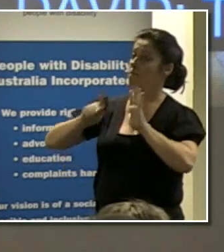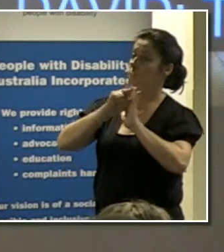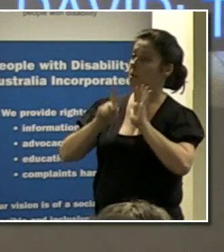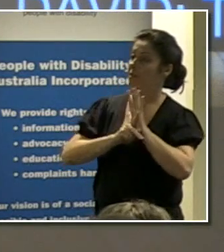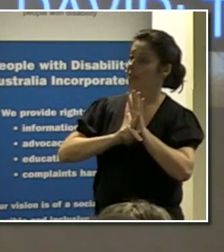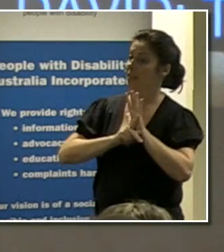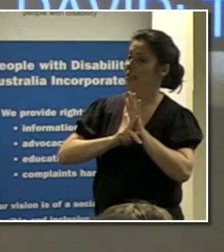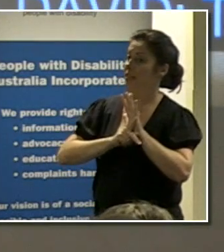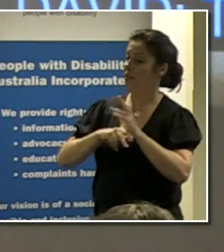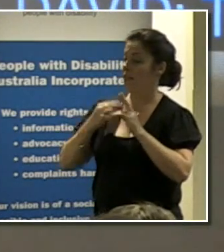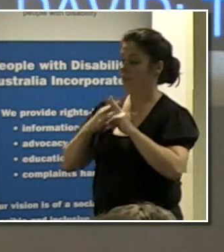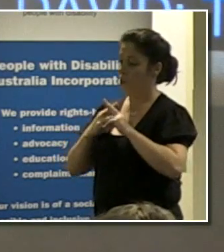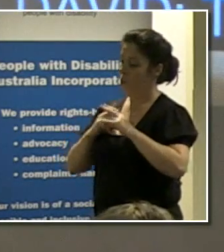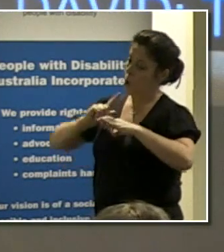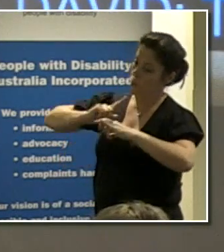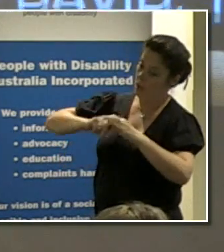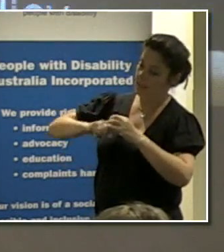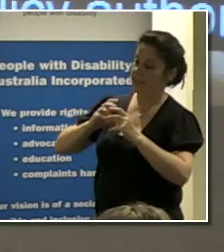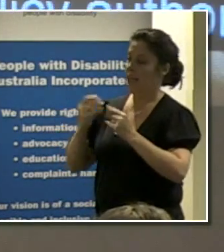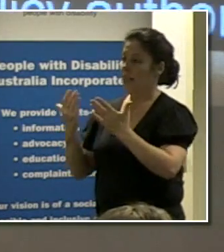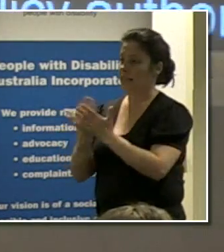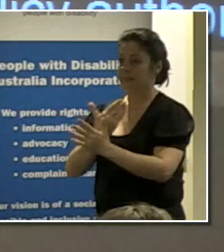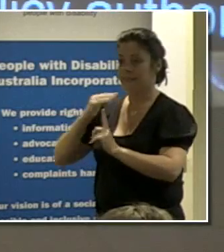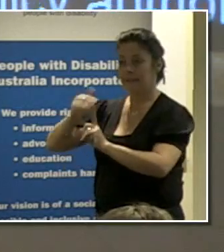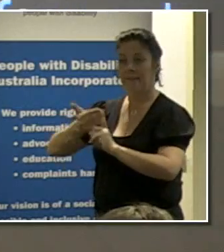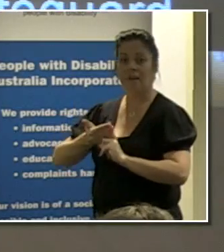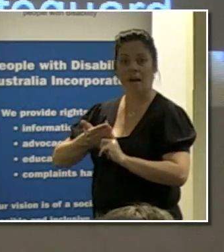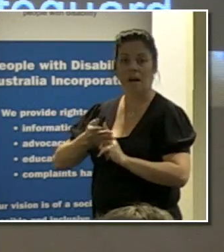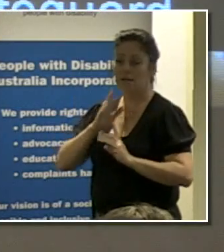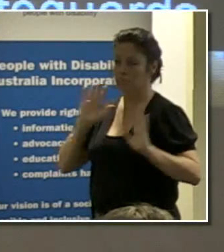for quality and safeguards. That will continue to be